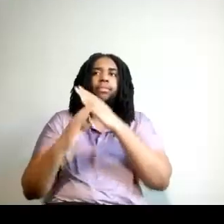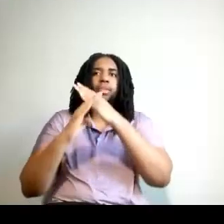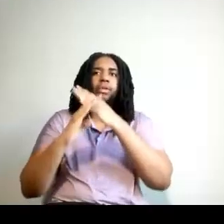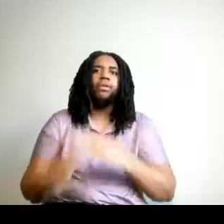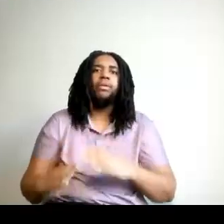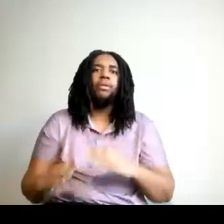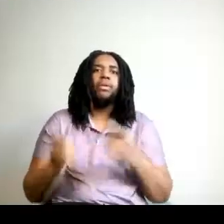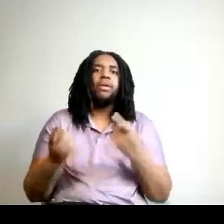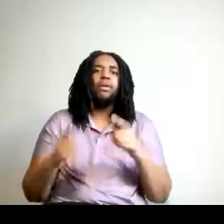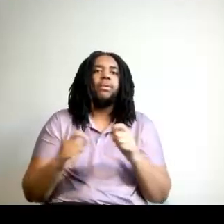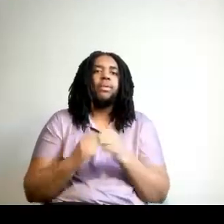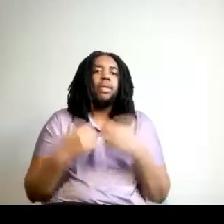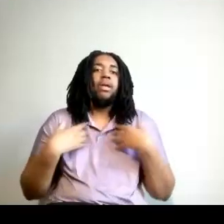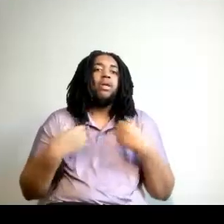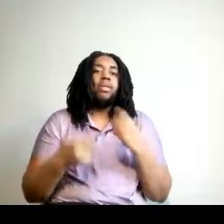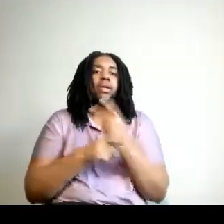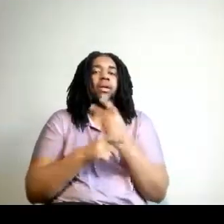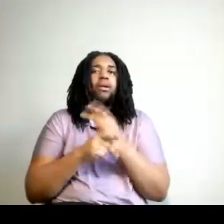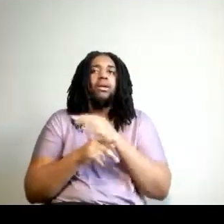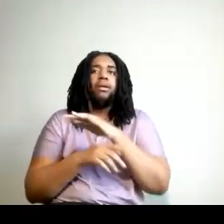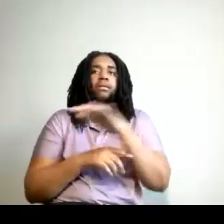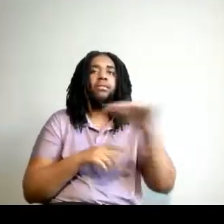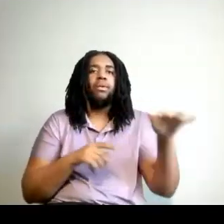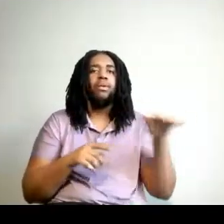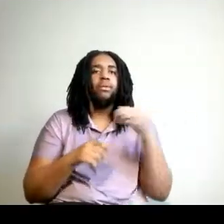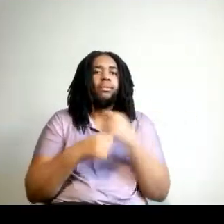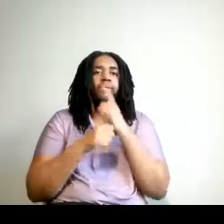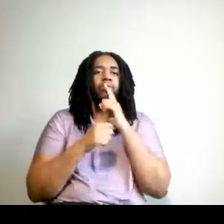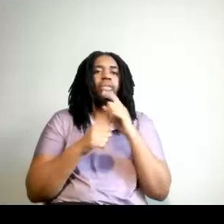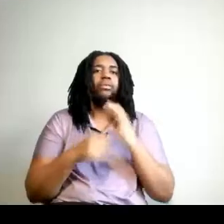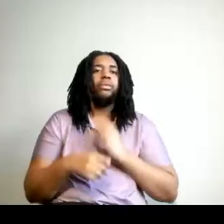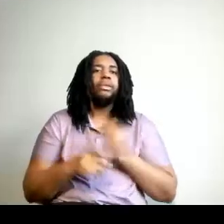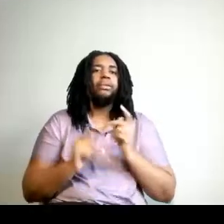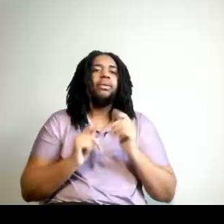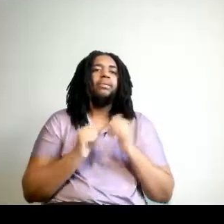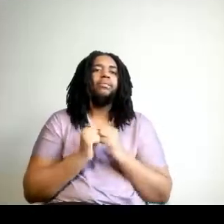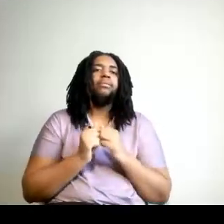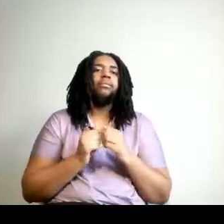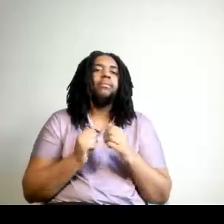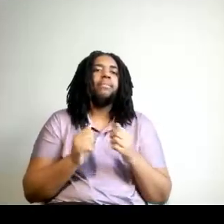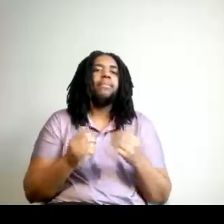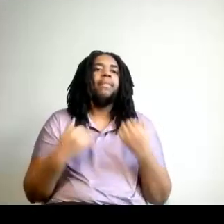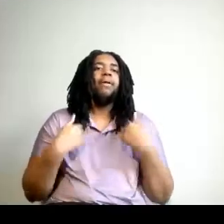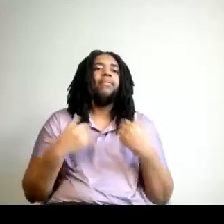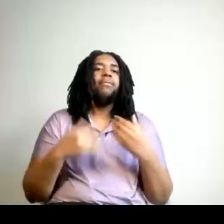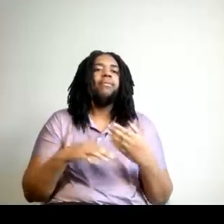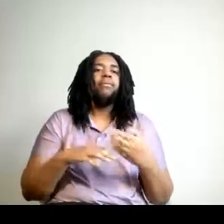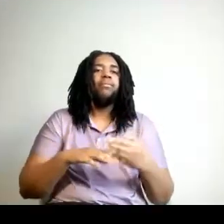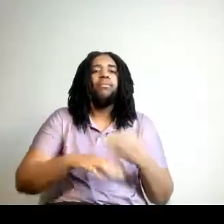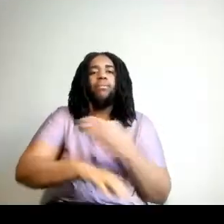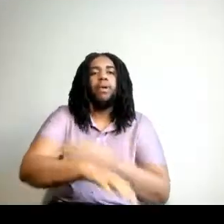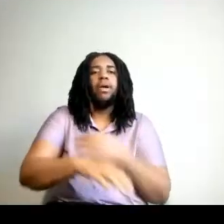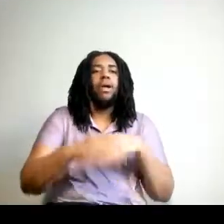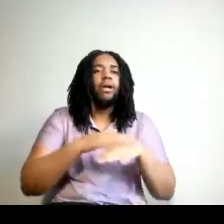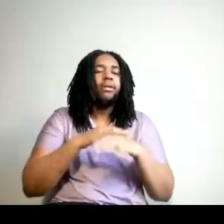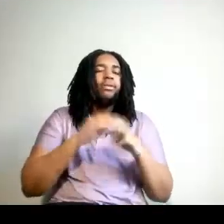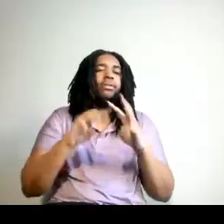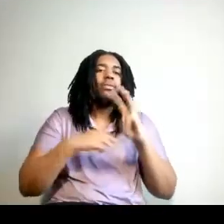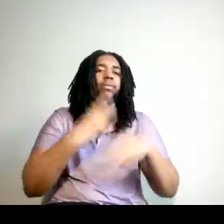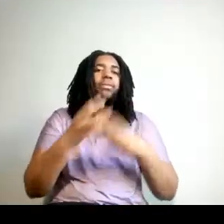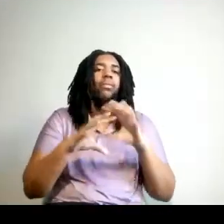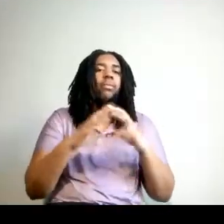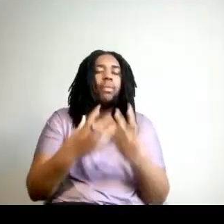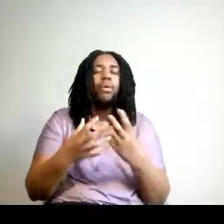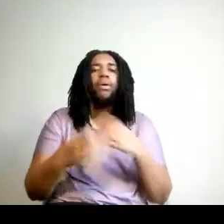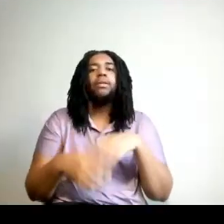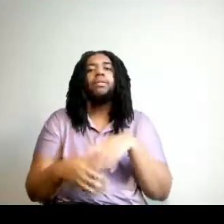in healthcare and everywhere else so that trans people can have better access to the world and medicine and all of the things